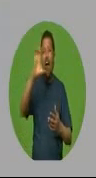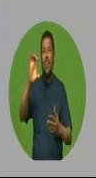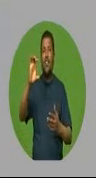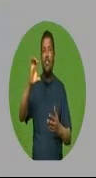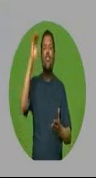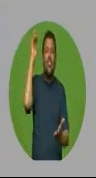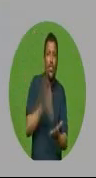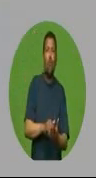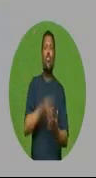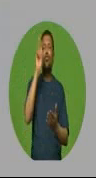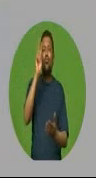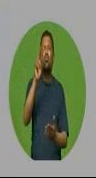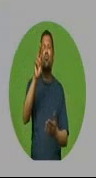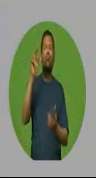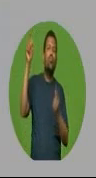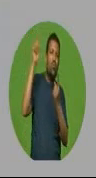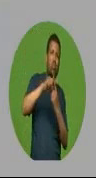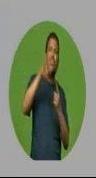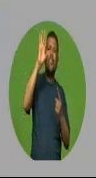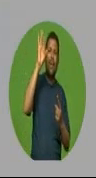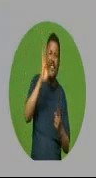32,700,000 to